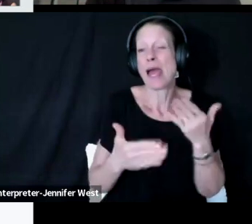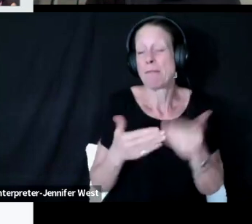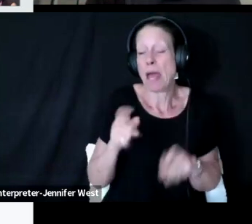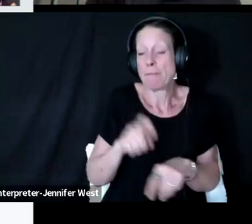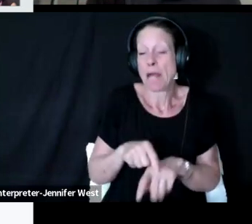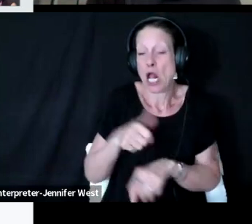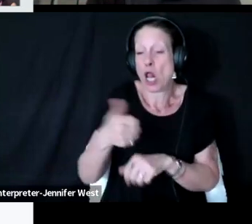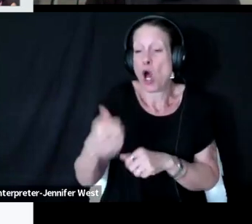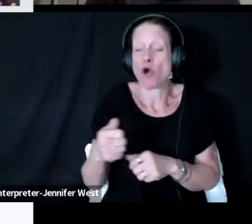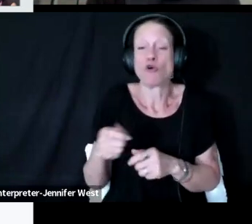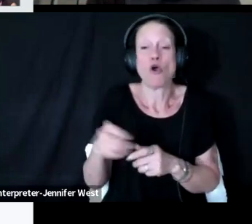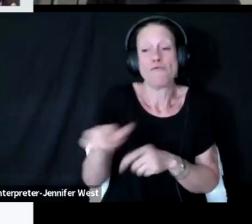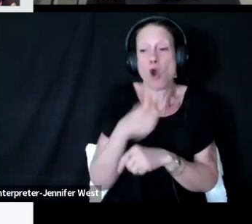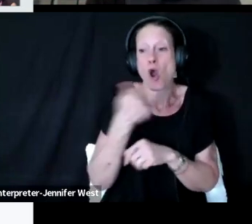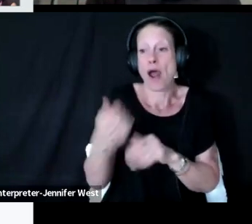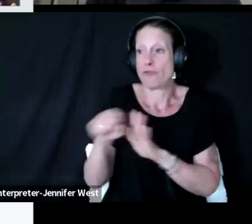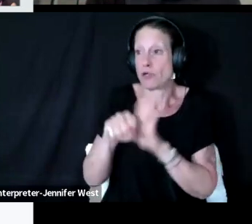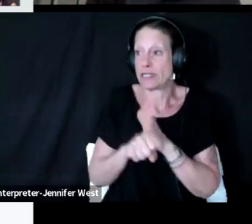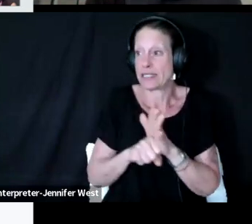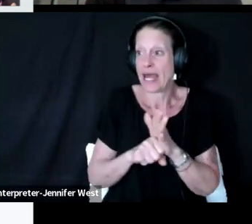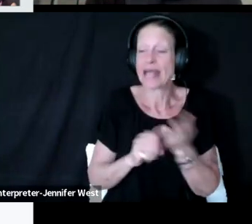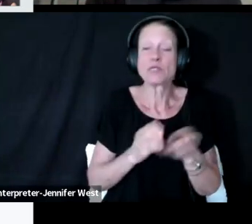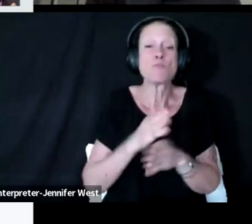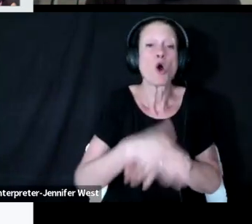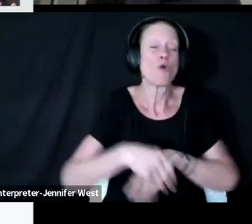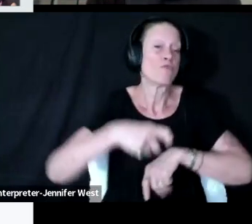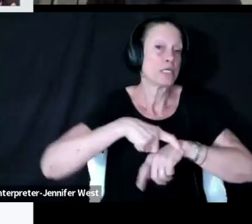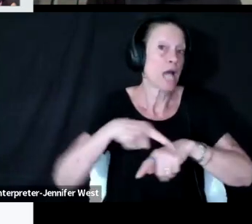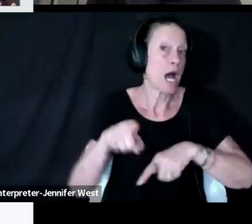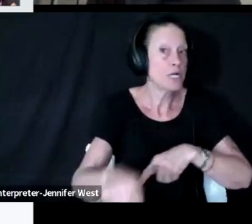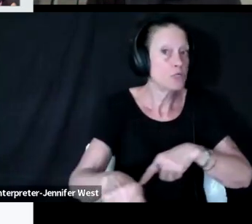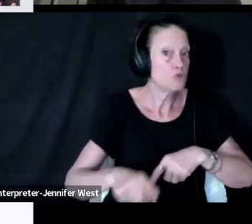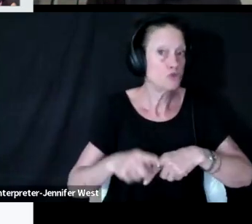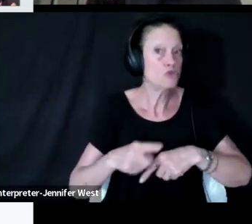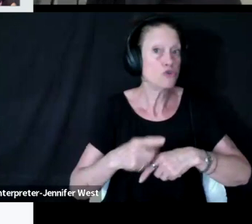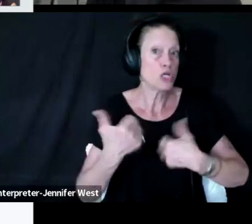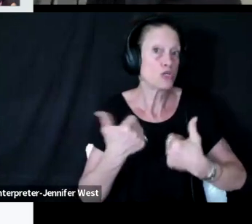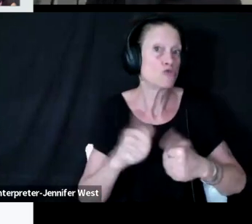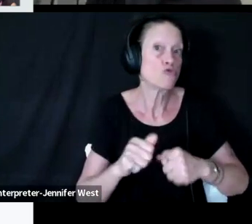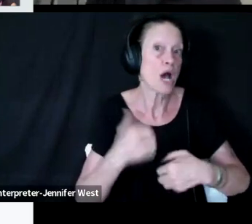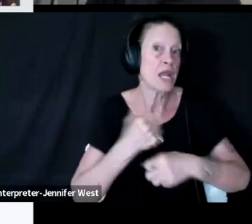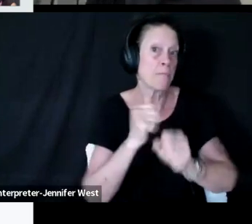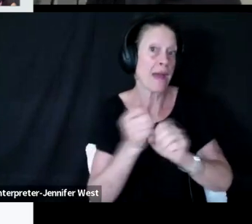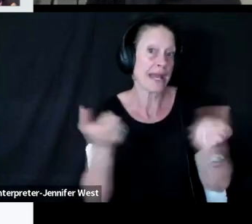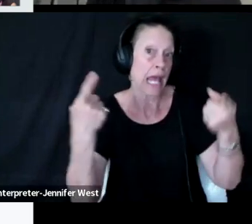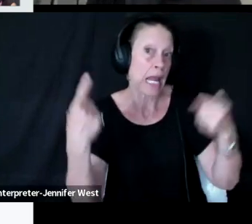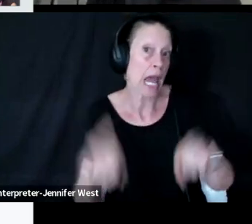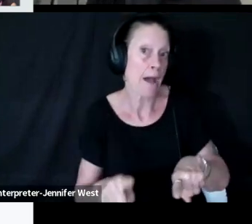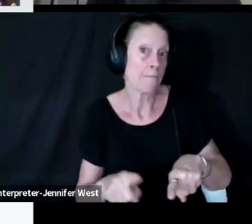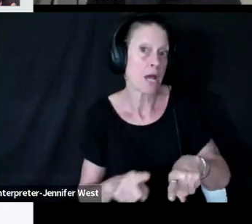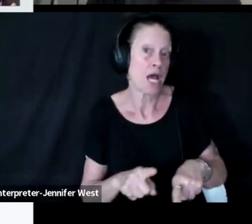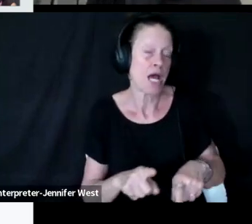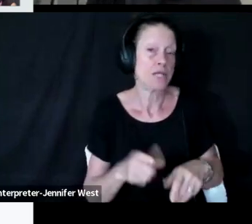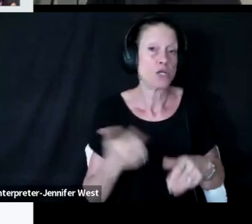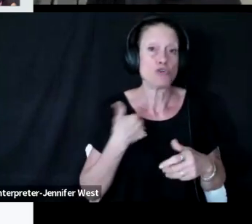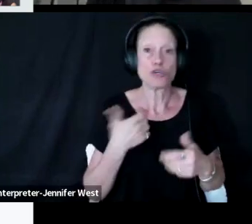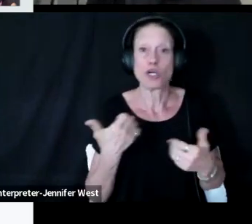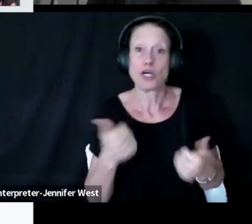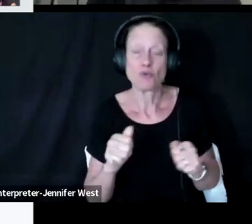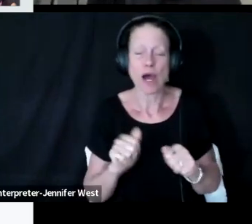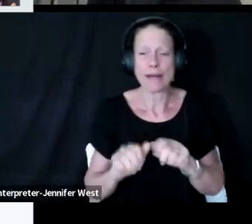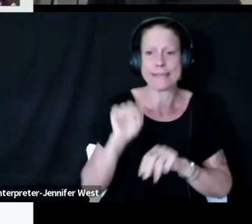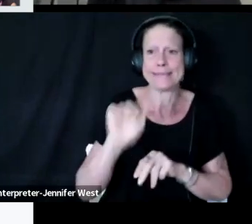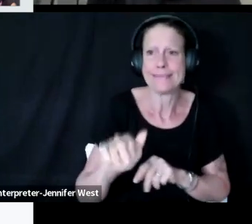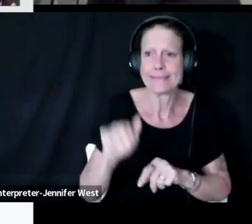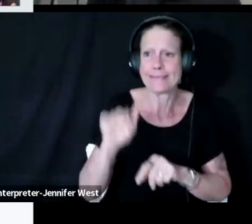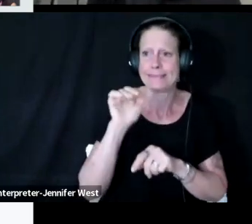but I think over time you can make it happen. You certainly could try and ask them. I know that what they've